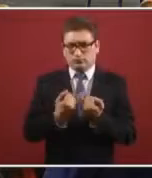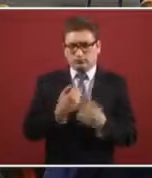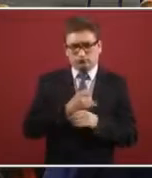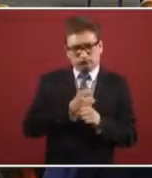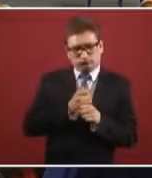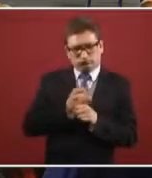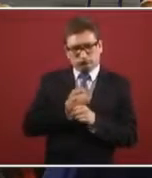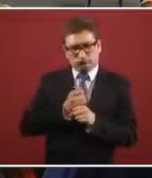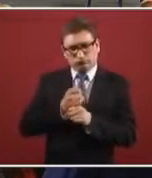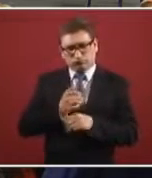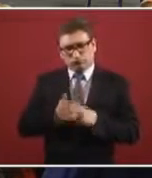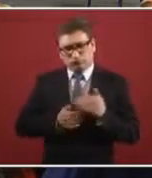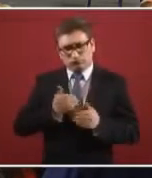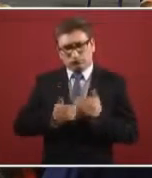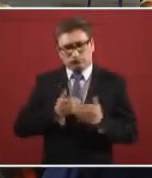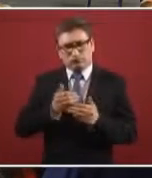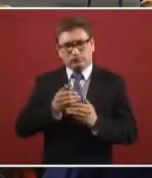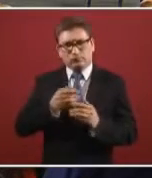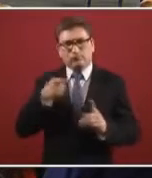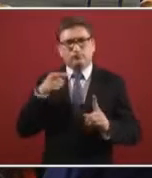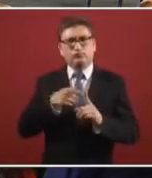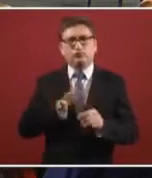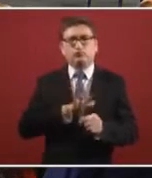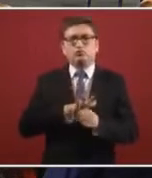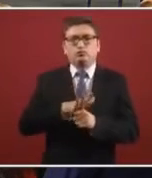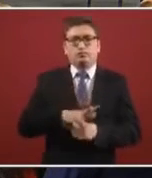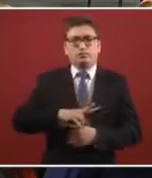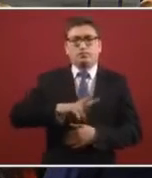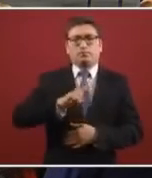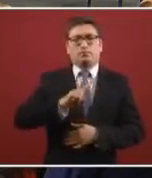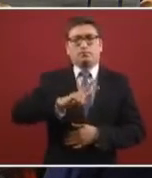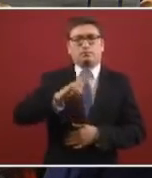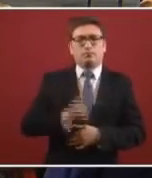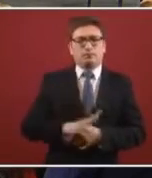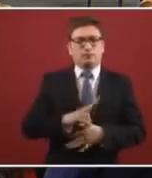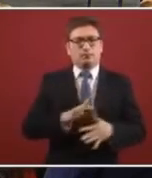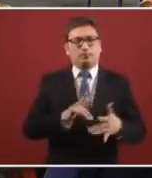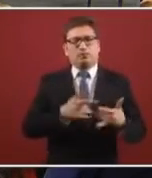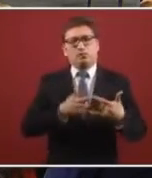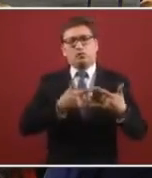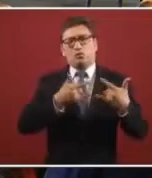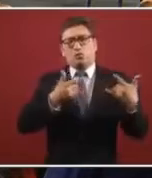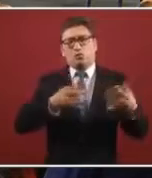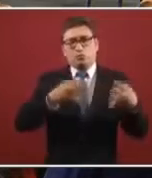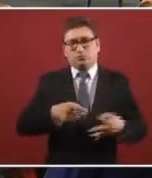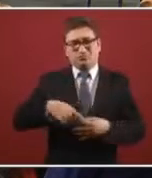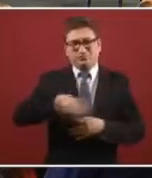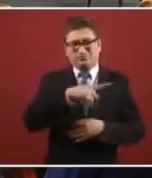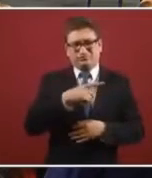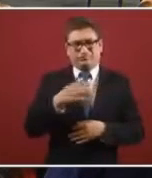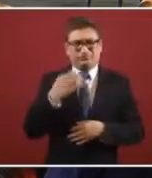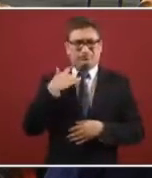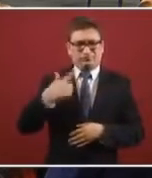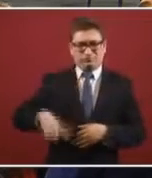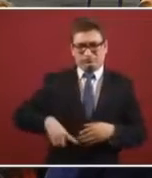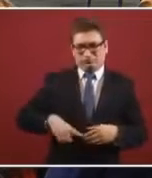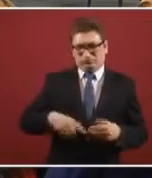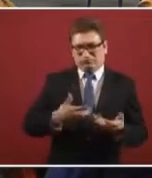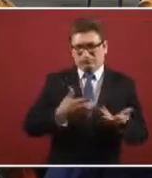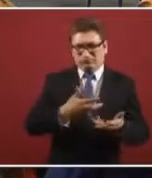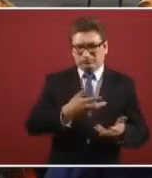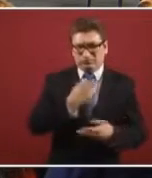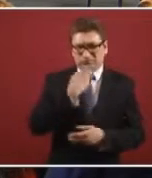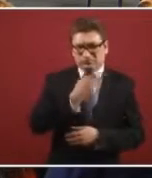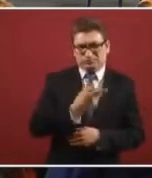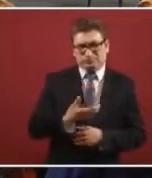not condujo what a they la mal did llamada not verdad do histórica, to find the en donde information, también se irán where desnudando they las also responsabilidades